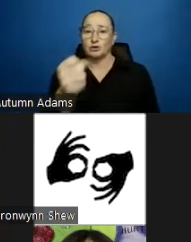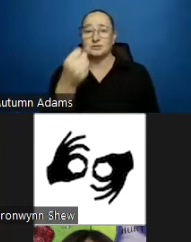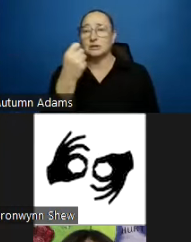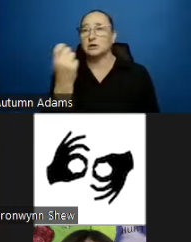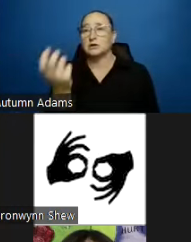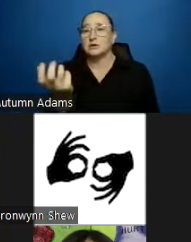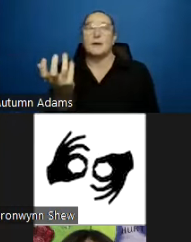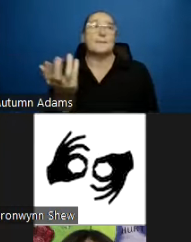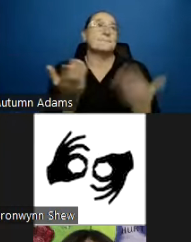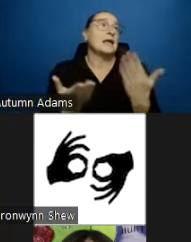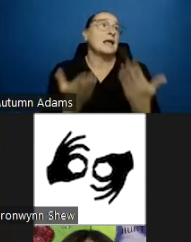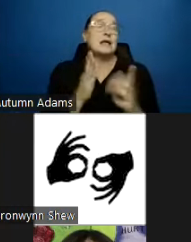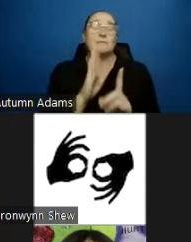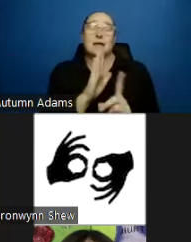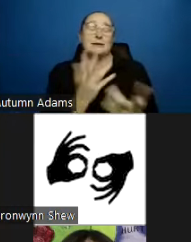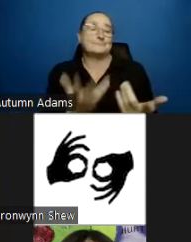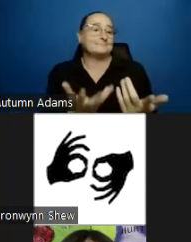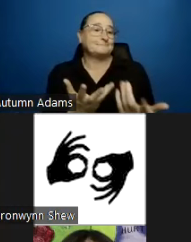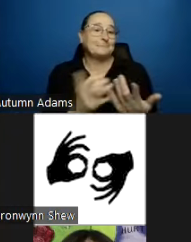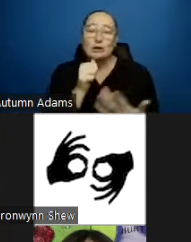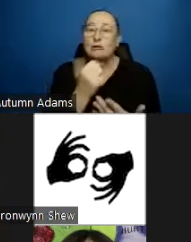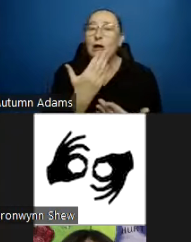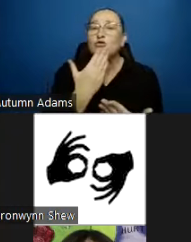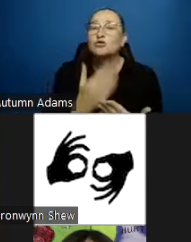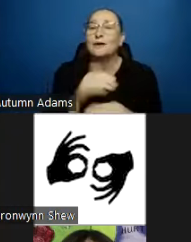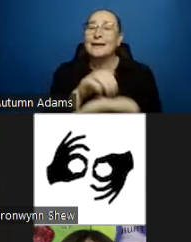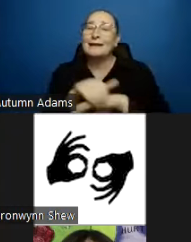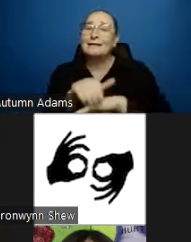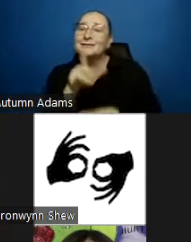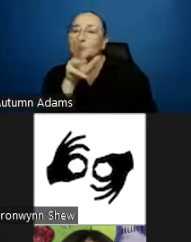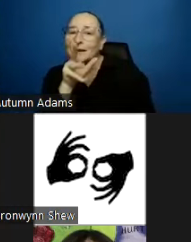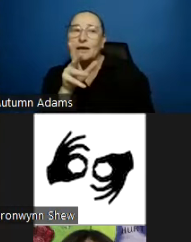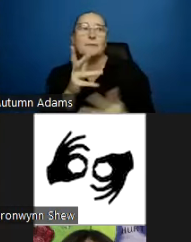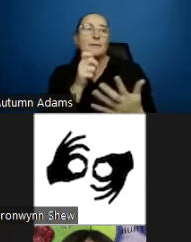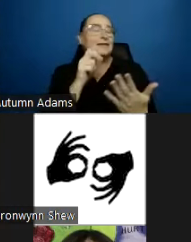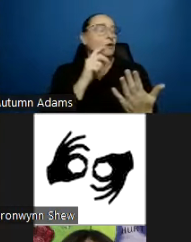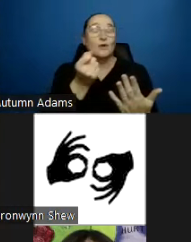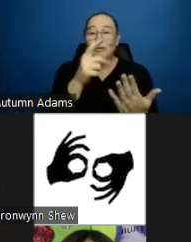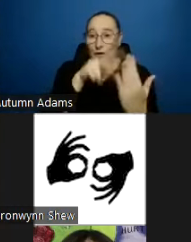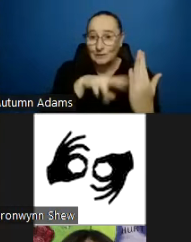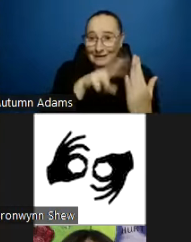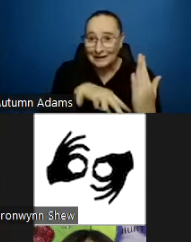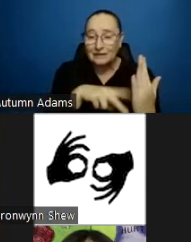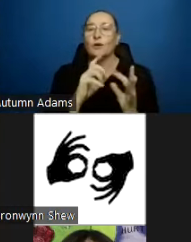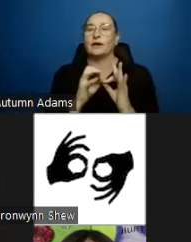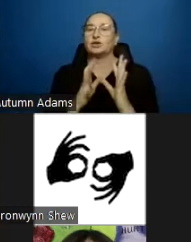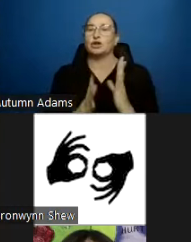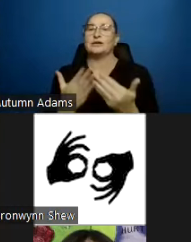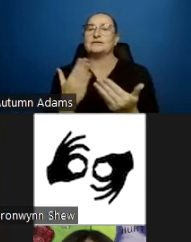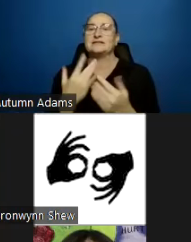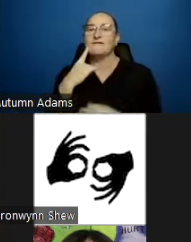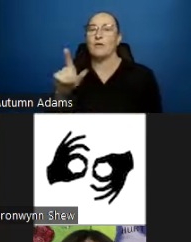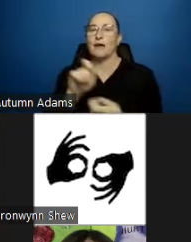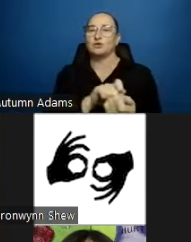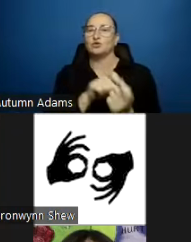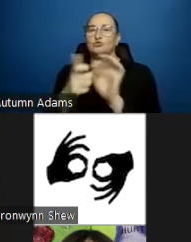maybe they're not good at speaking English. Maybe they don't understand reading English. And for interpreters, it's so easy for them to translate that